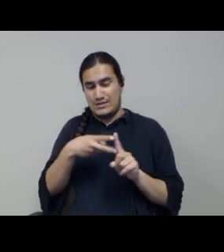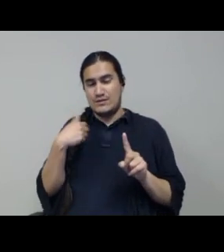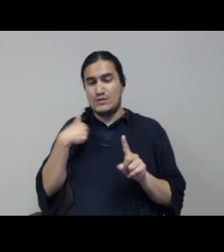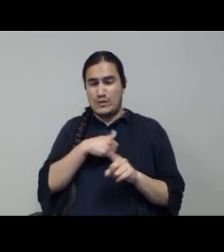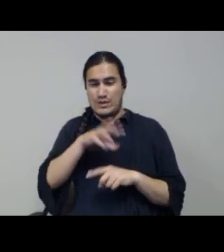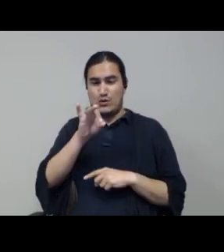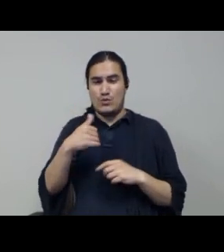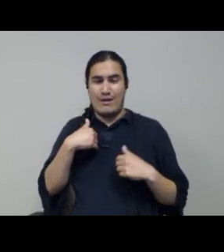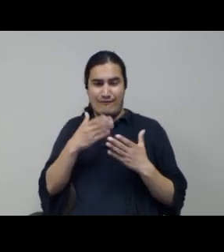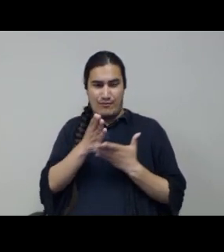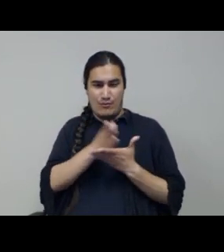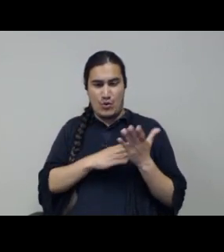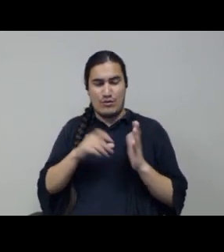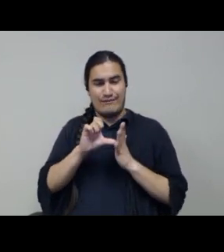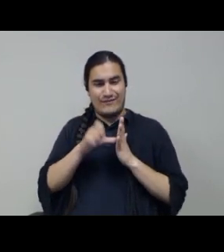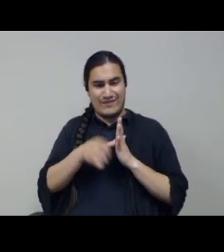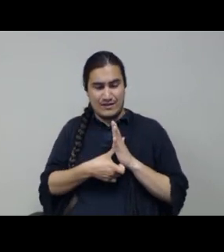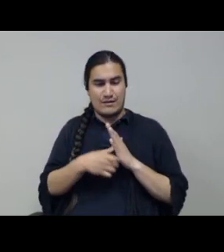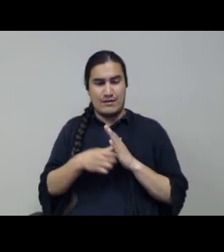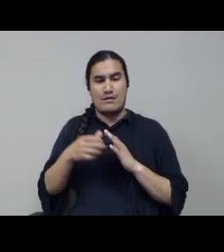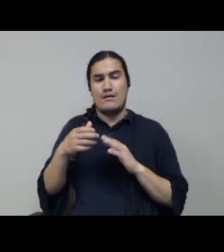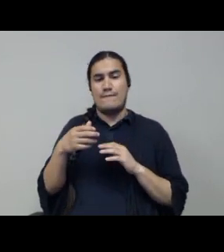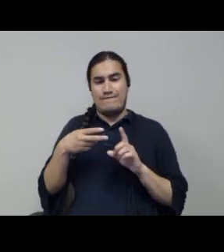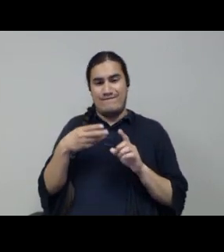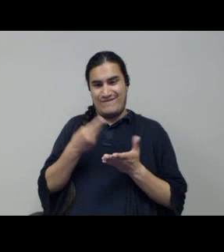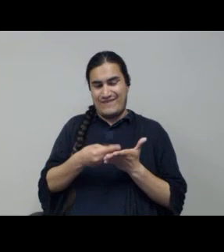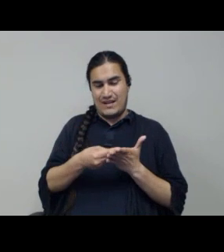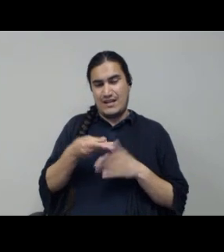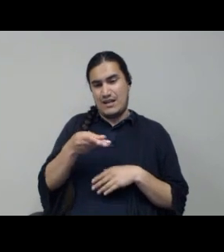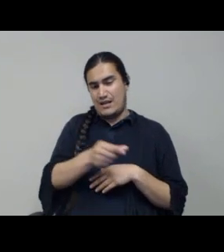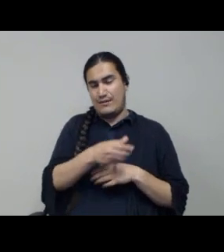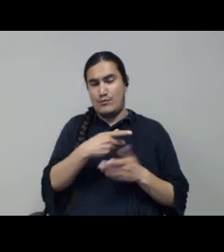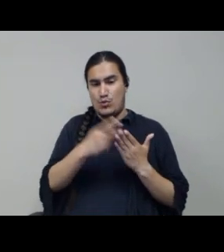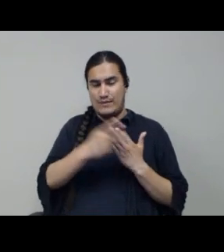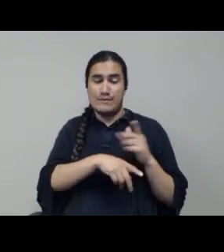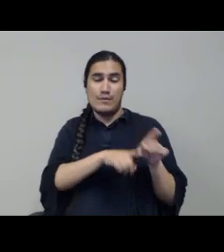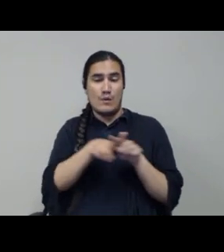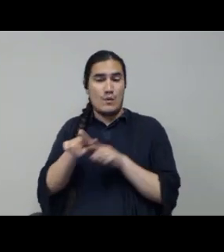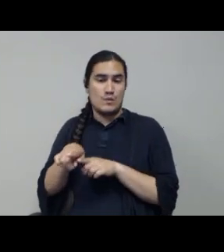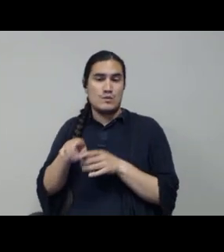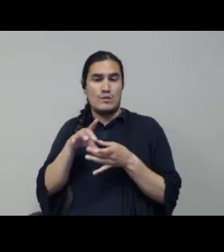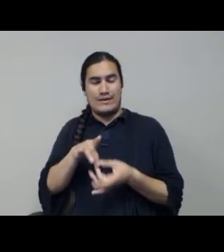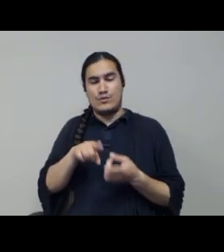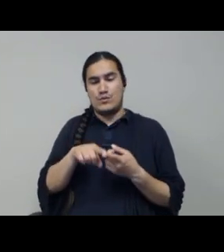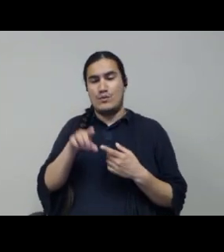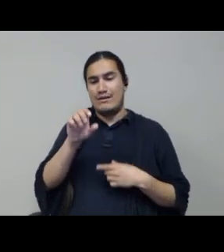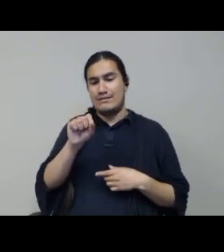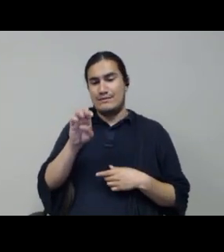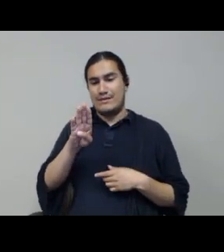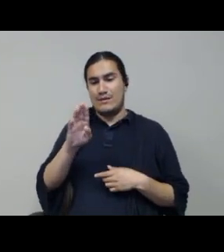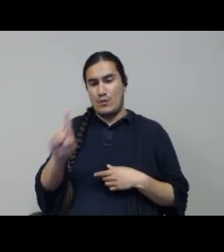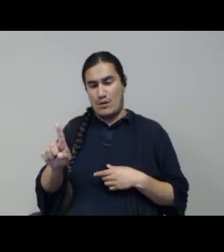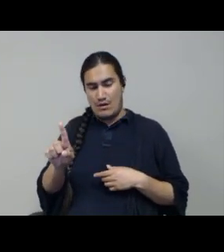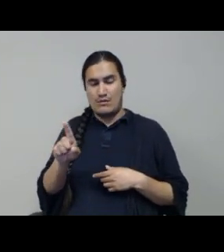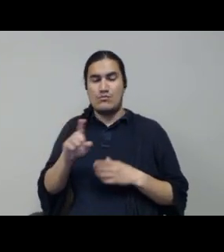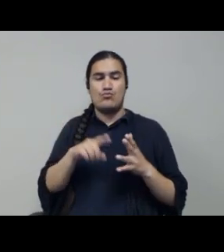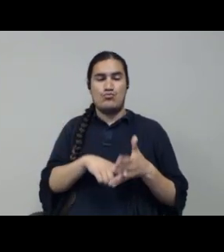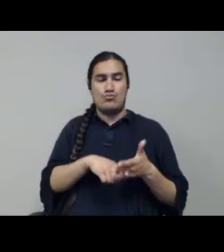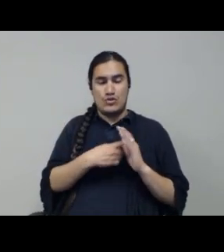highlighting funding programs, but we did add additional programs related to SB1, the regional portion of the